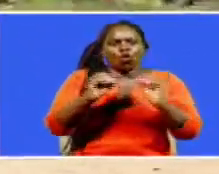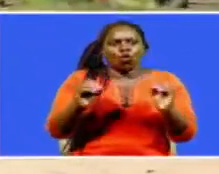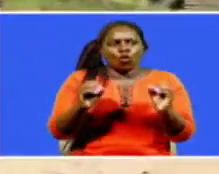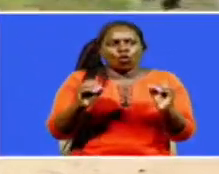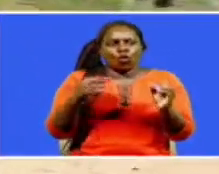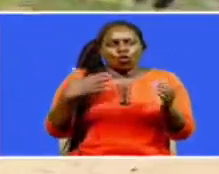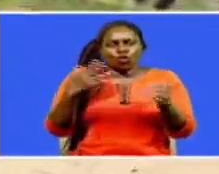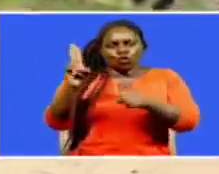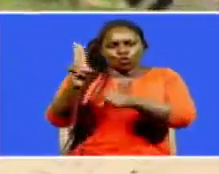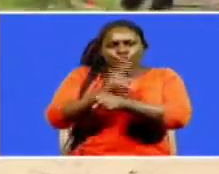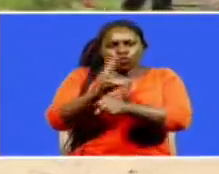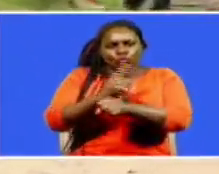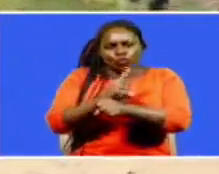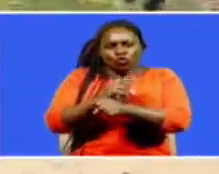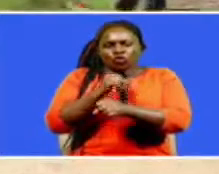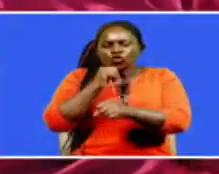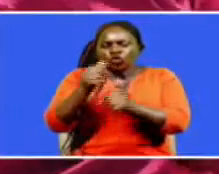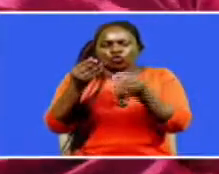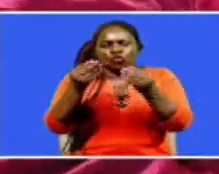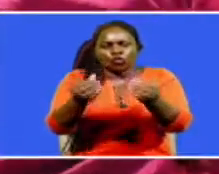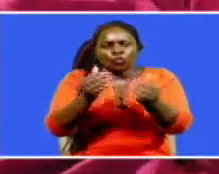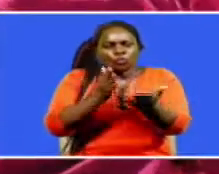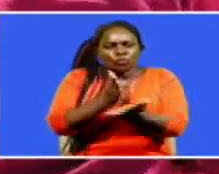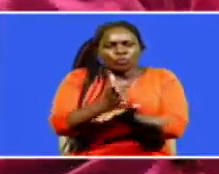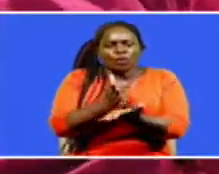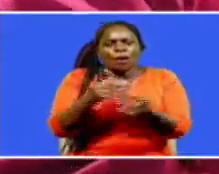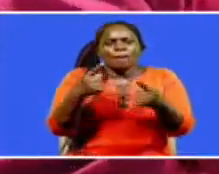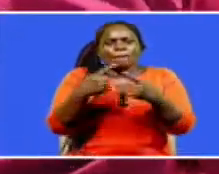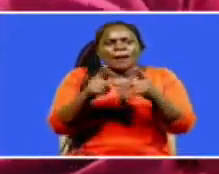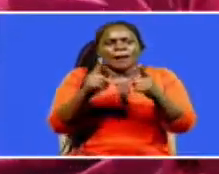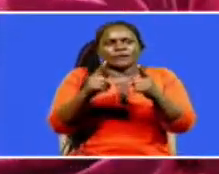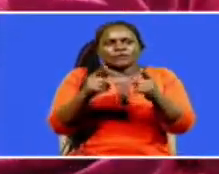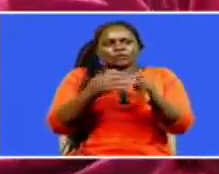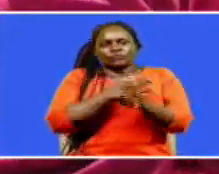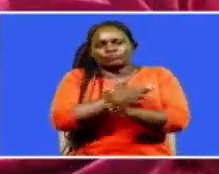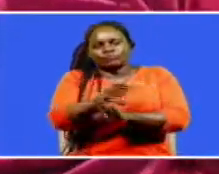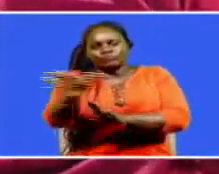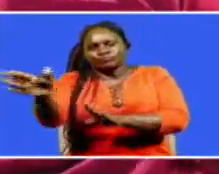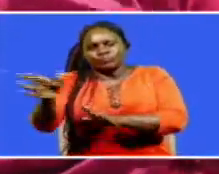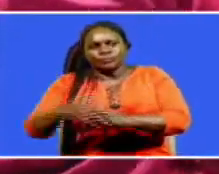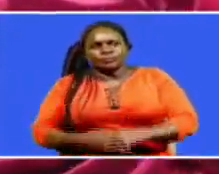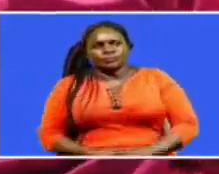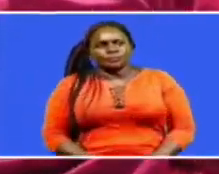and tend to use it not to uphold social justice, but to subvert it.